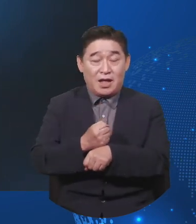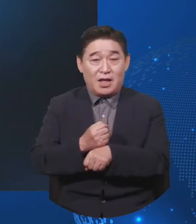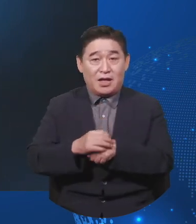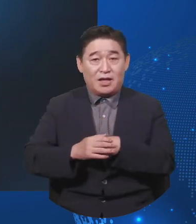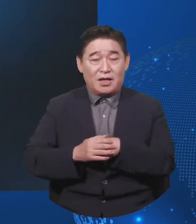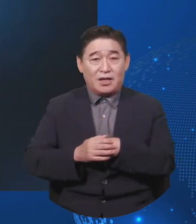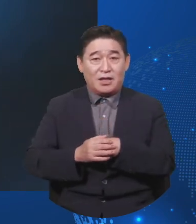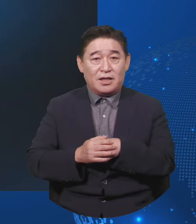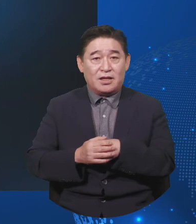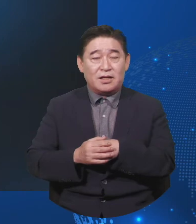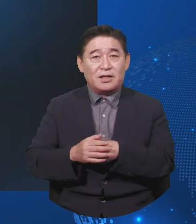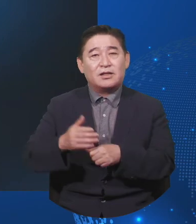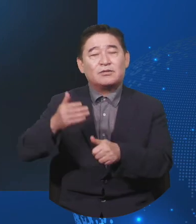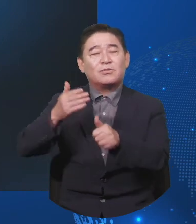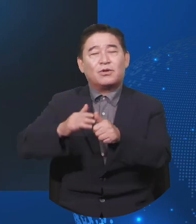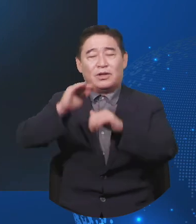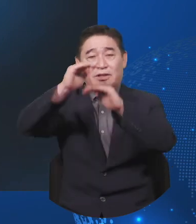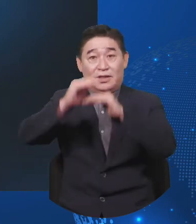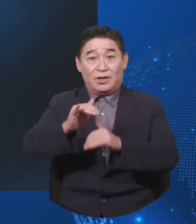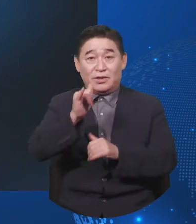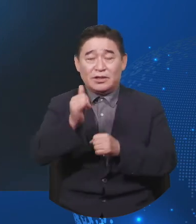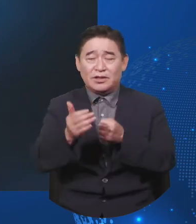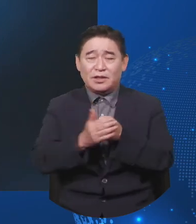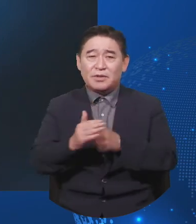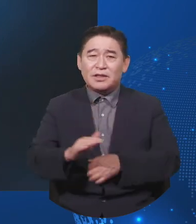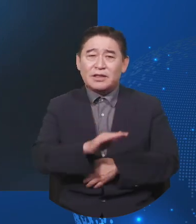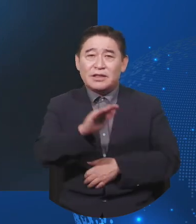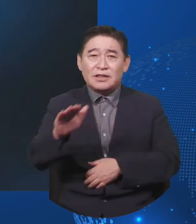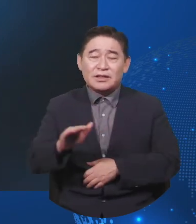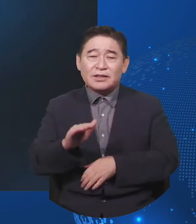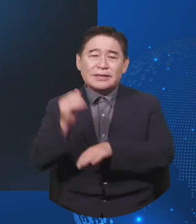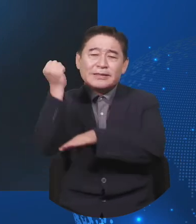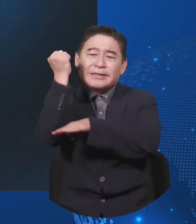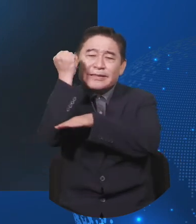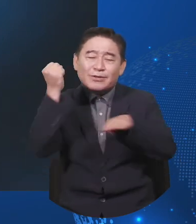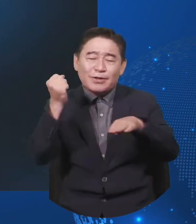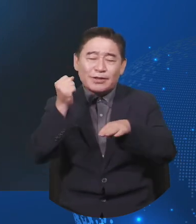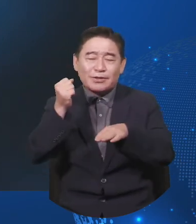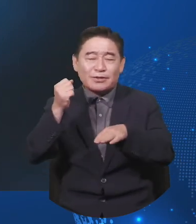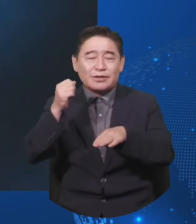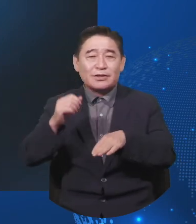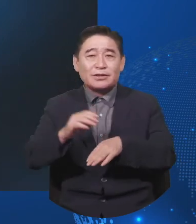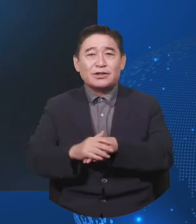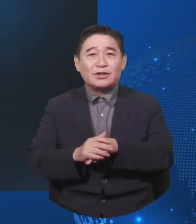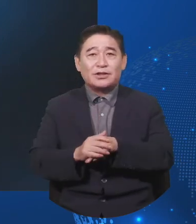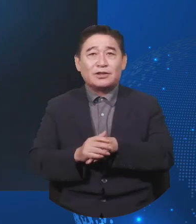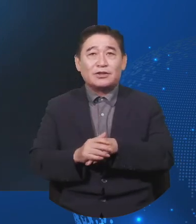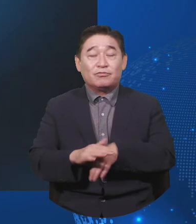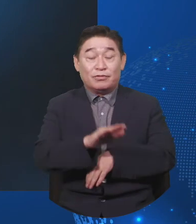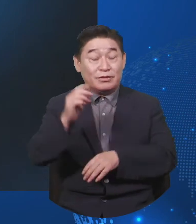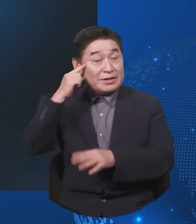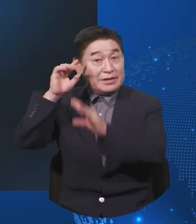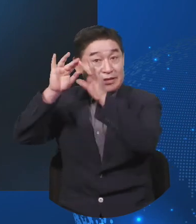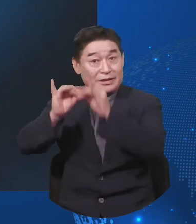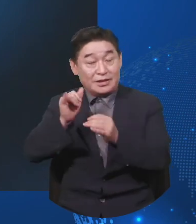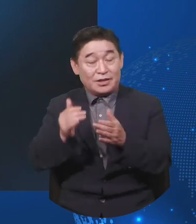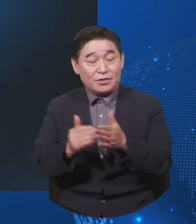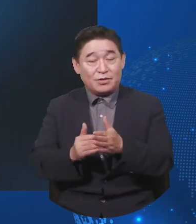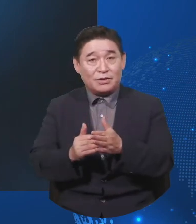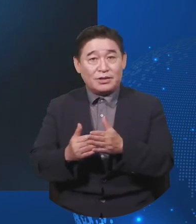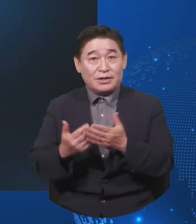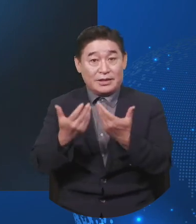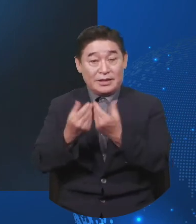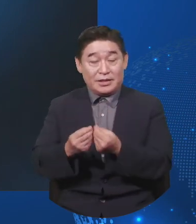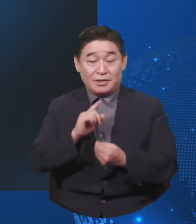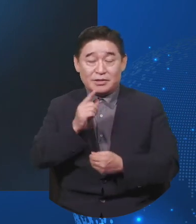So our office is developing guidance to support that. And another example is the VNR, the